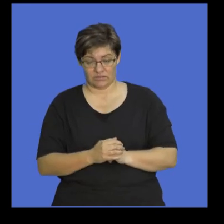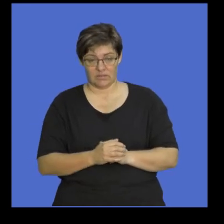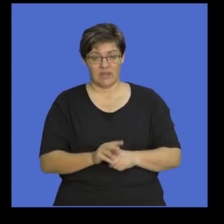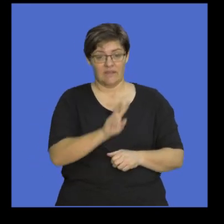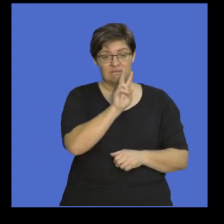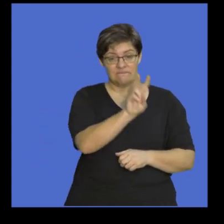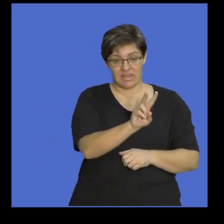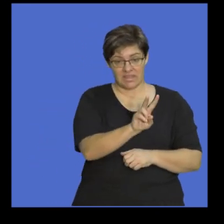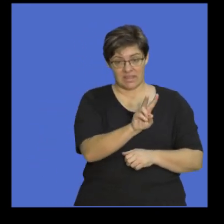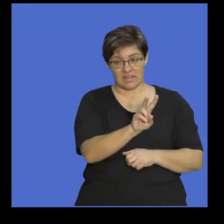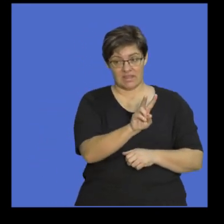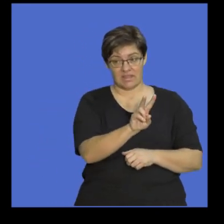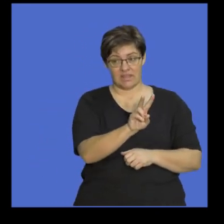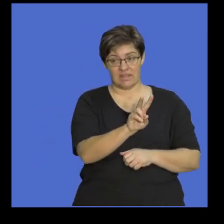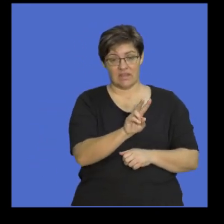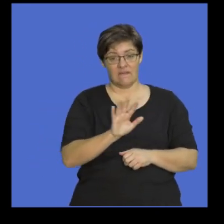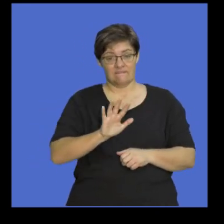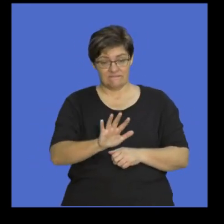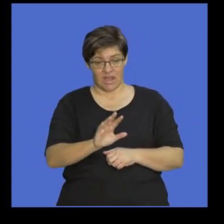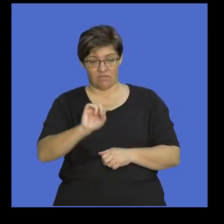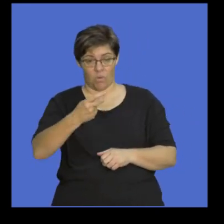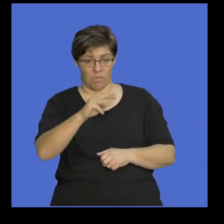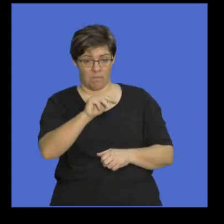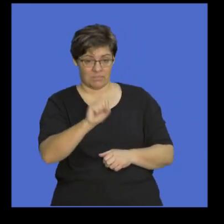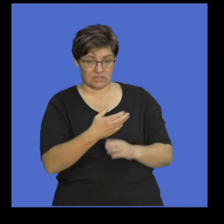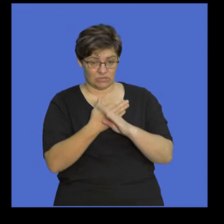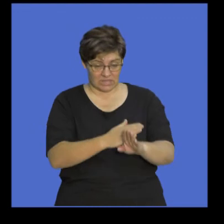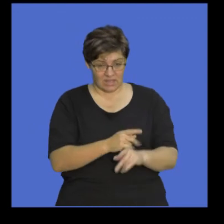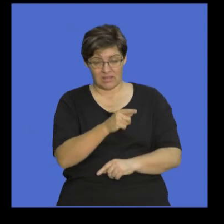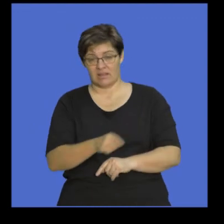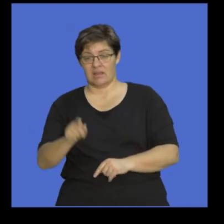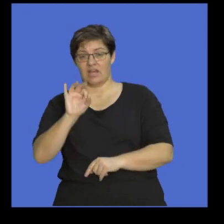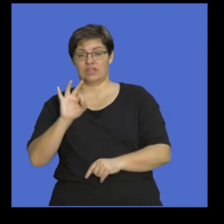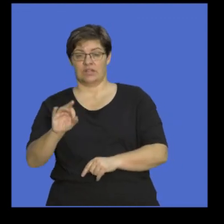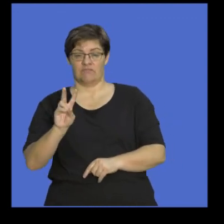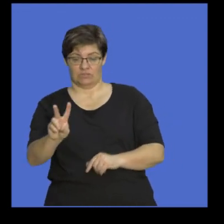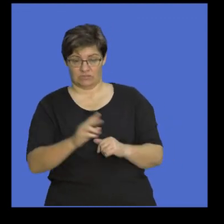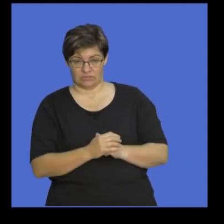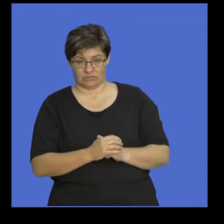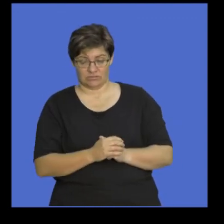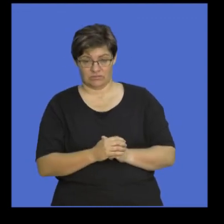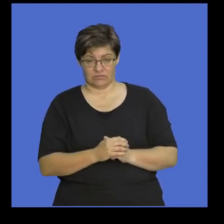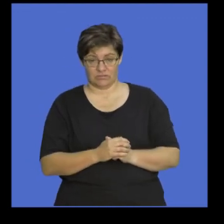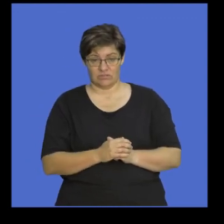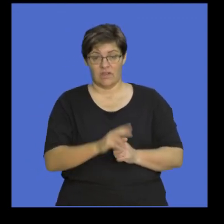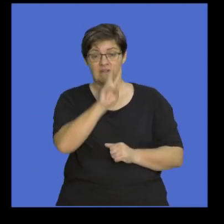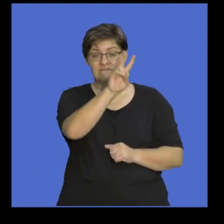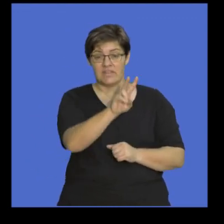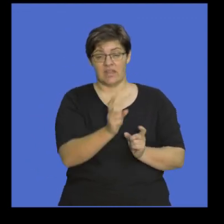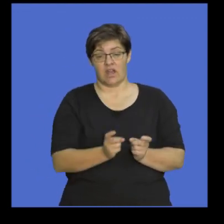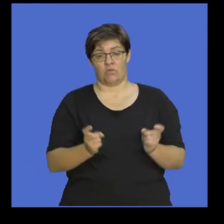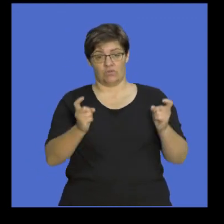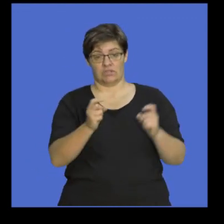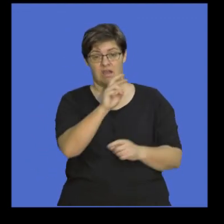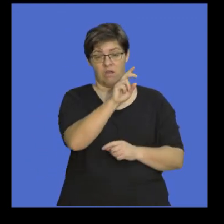6 volts, and then V across the 5 ohm resistor is equals to 3 volts, okay. So